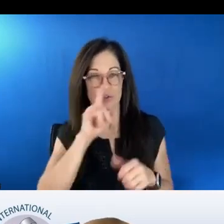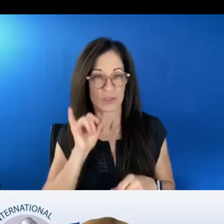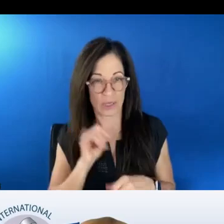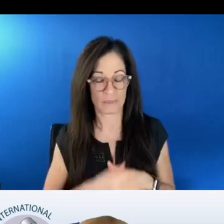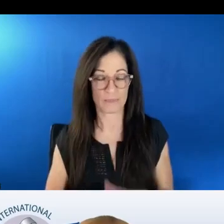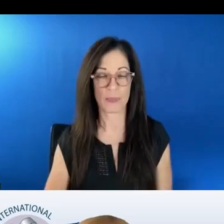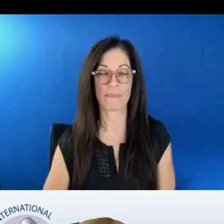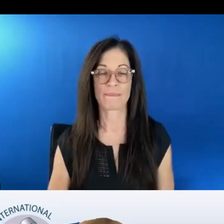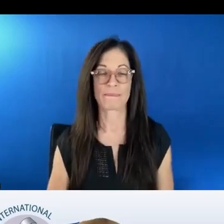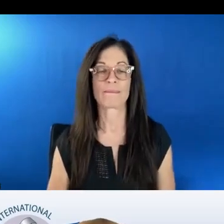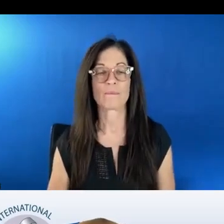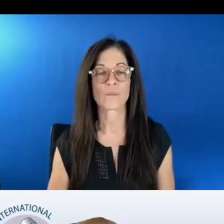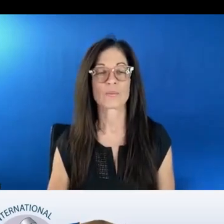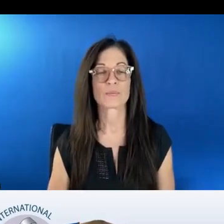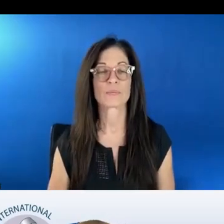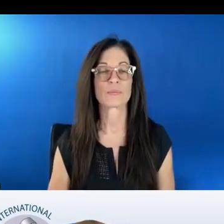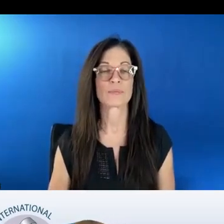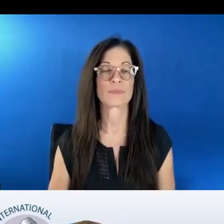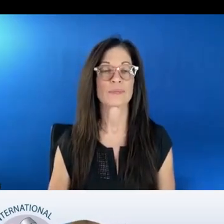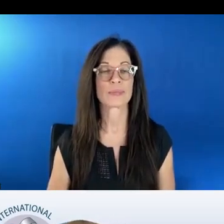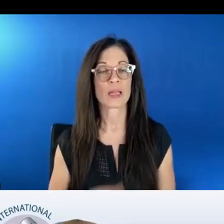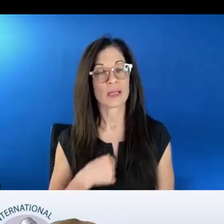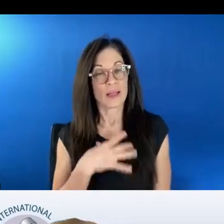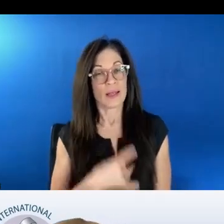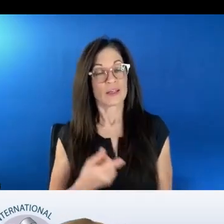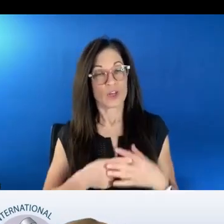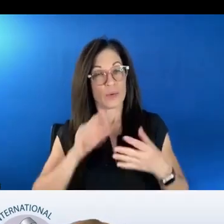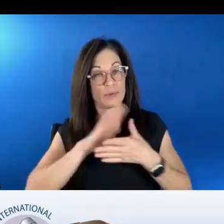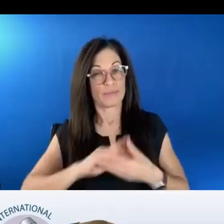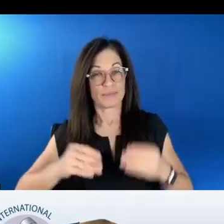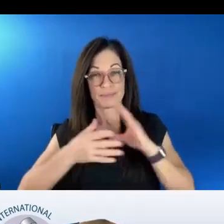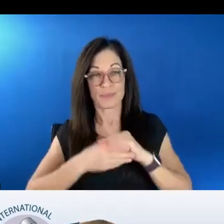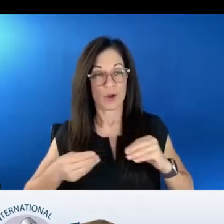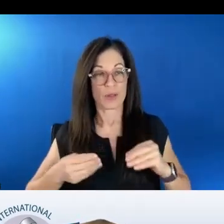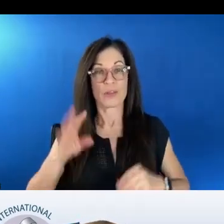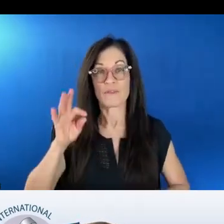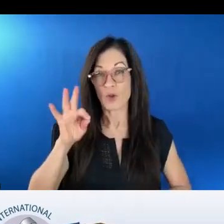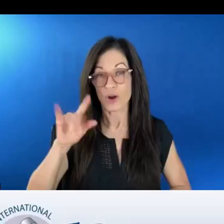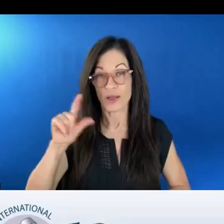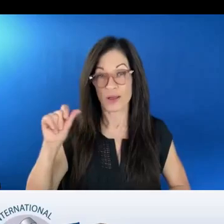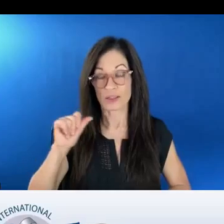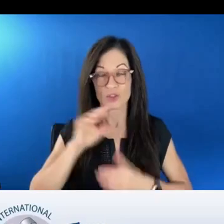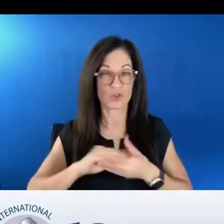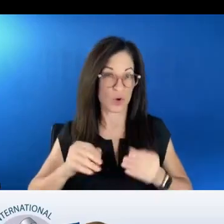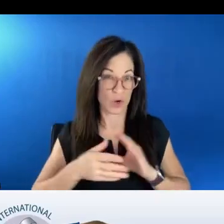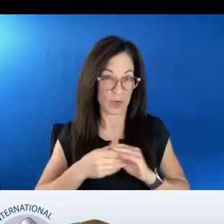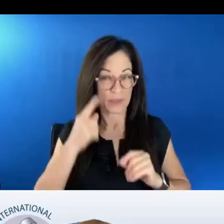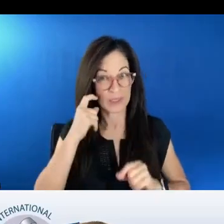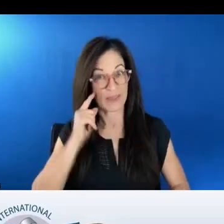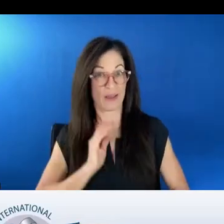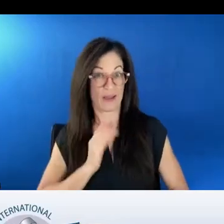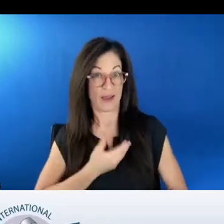is start with a story. I'd like to bring it home a little bit for me, the Florida story, because I think our story